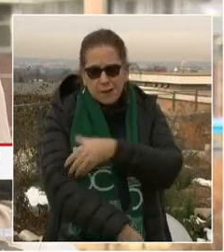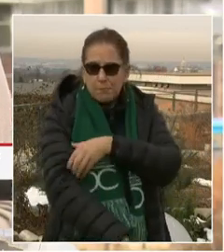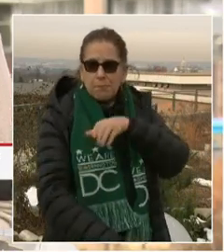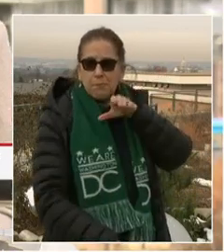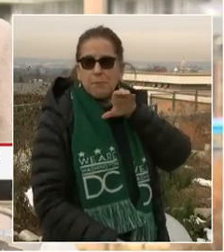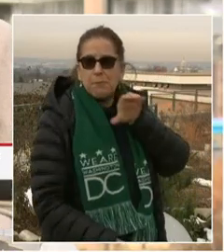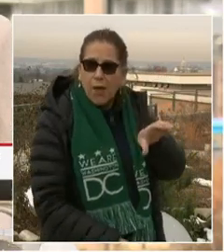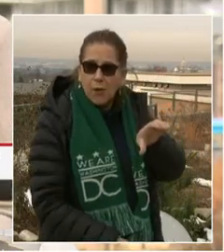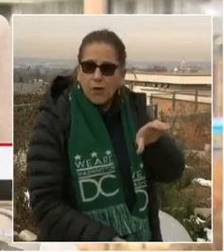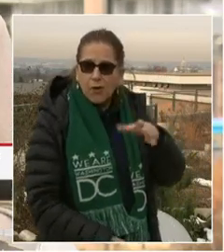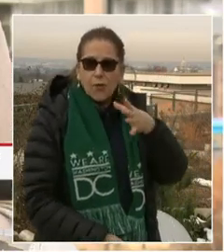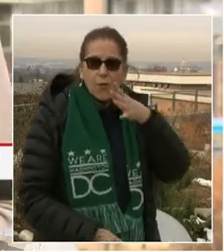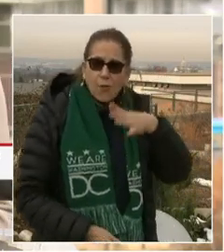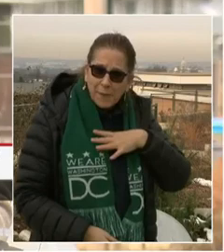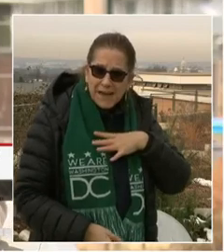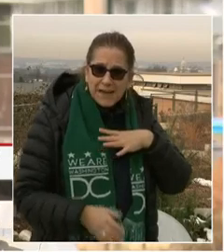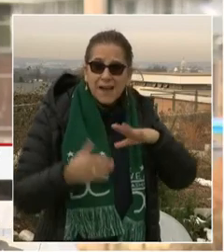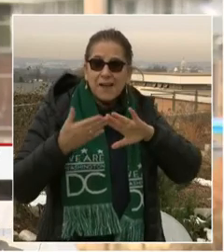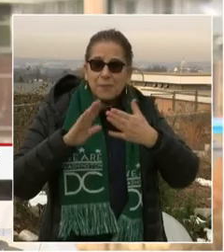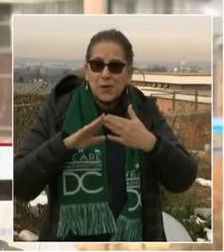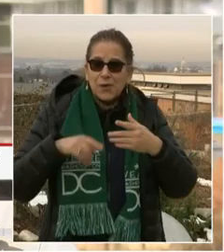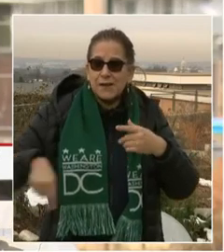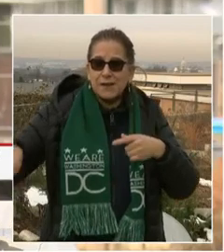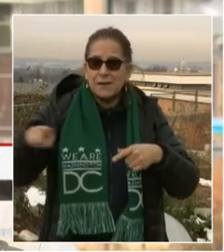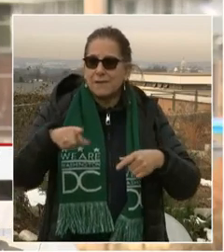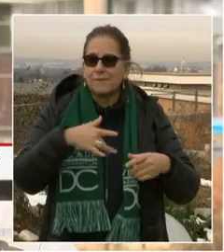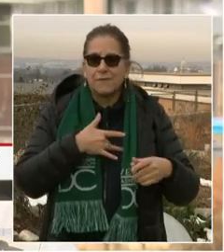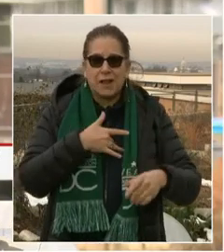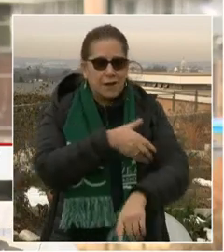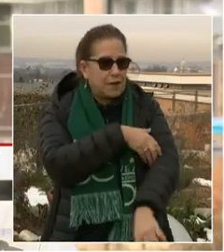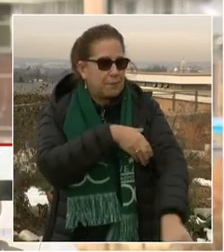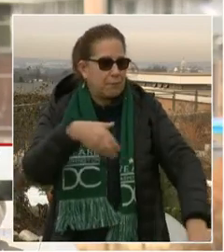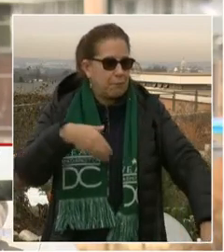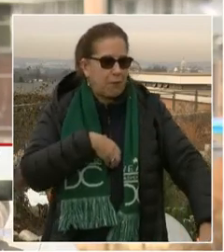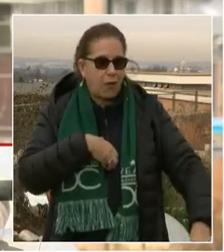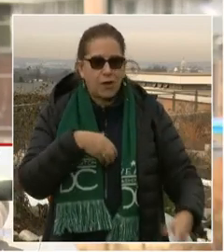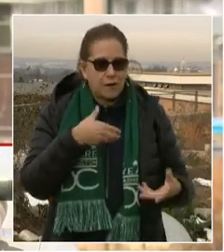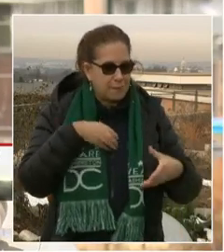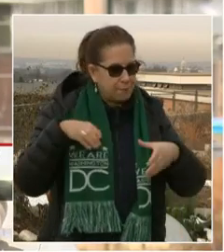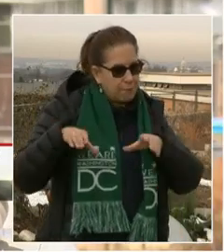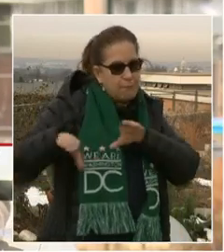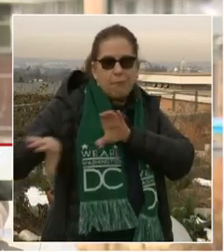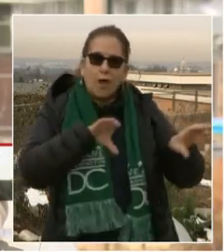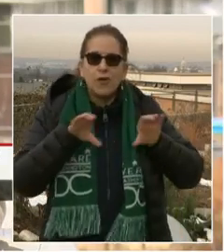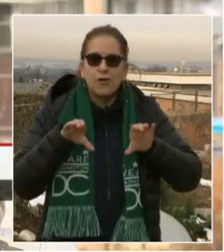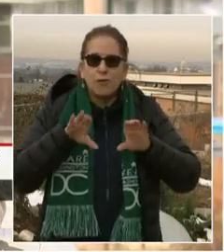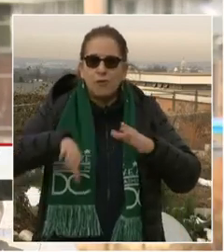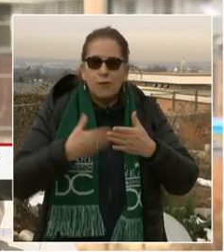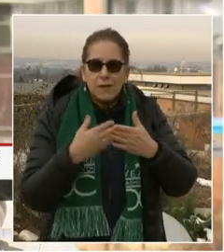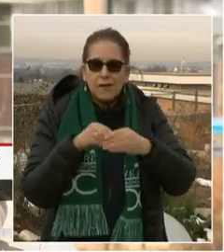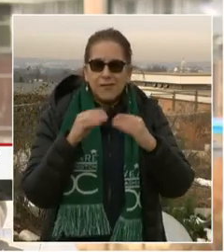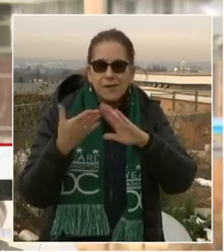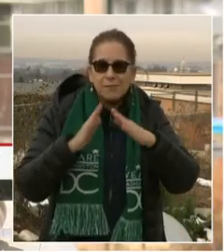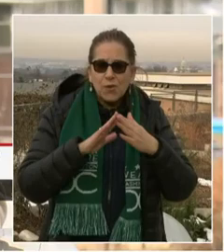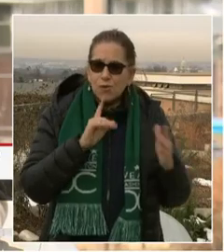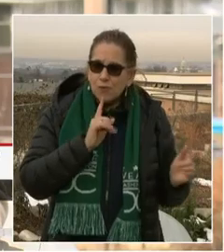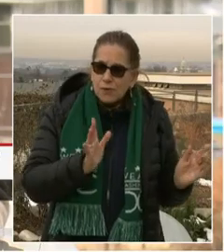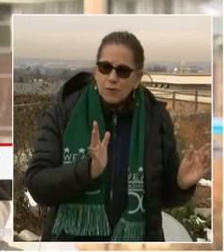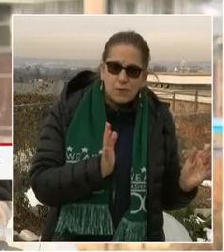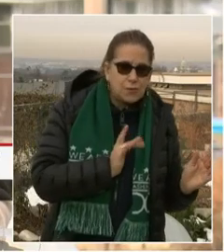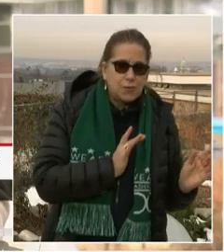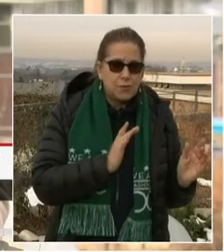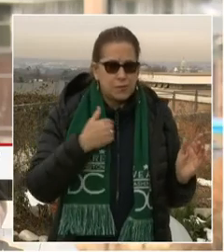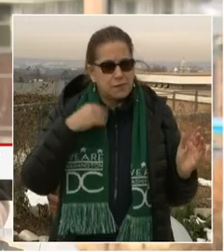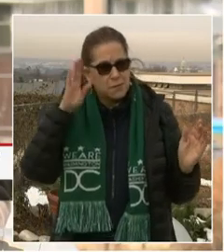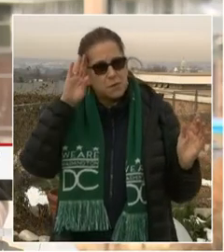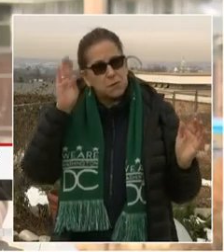And today is an example of just what we're doing. As we know, we are in and facing